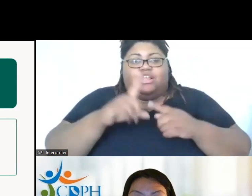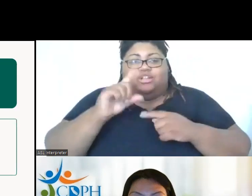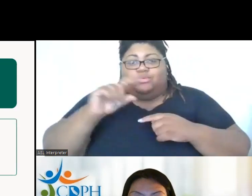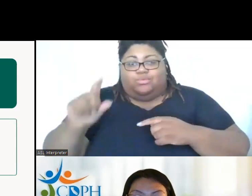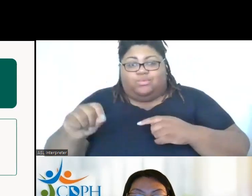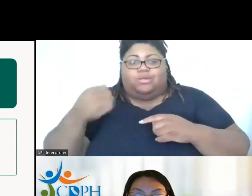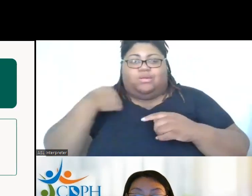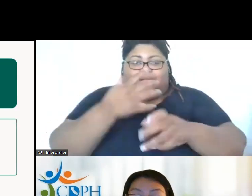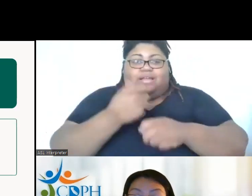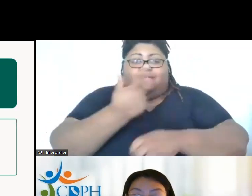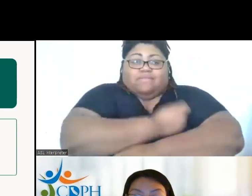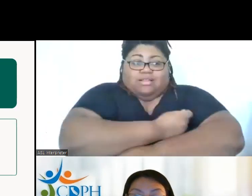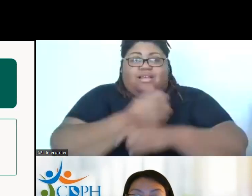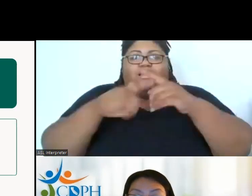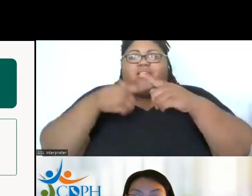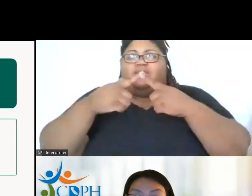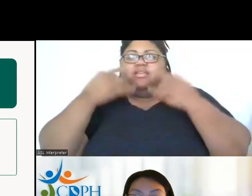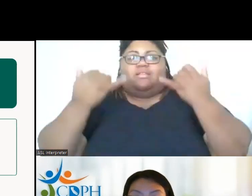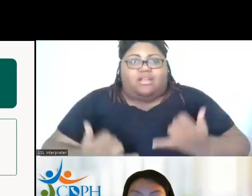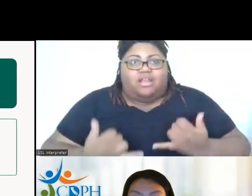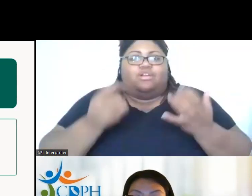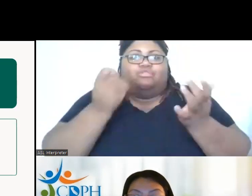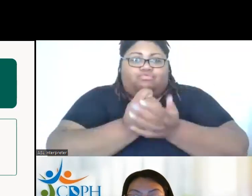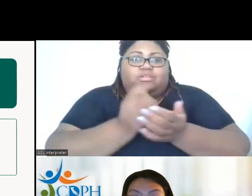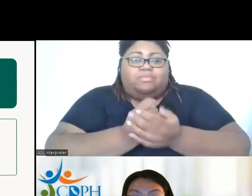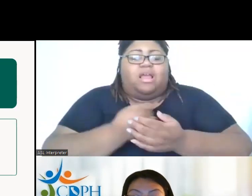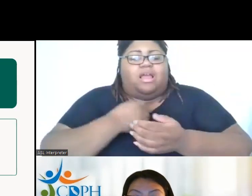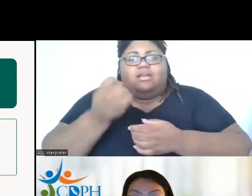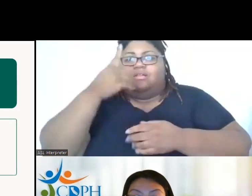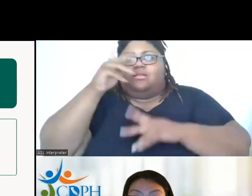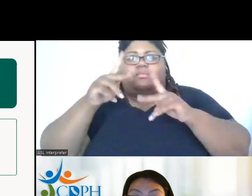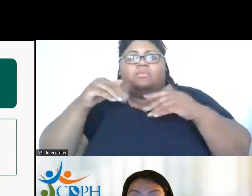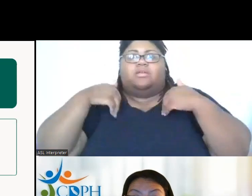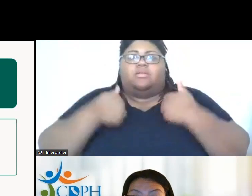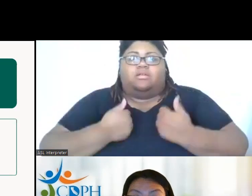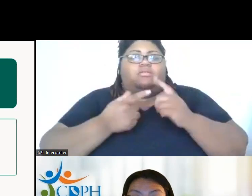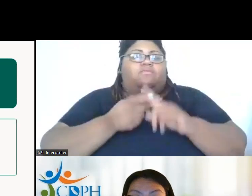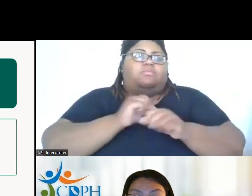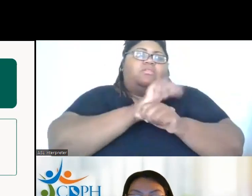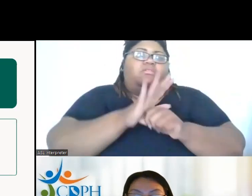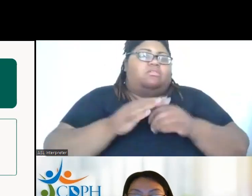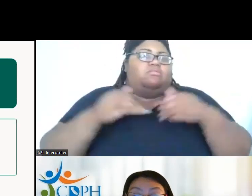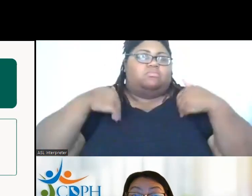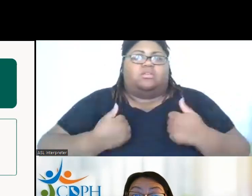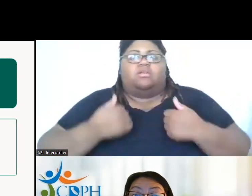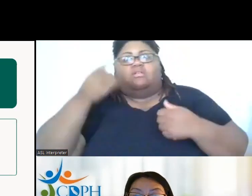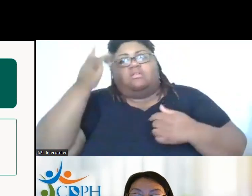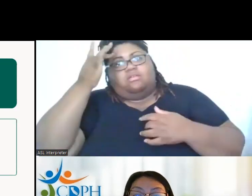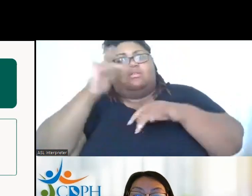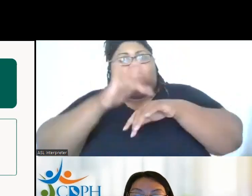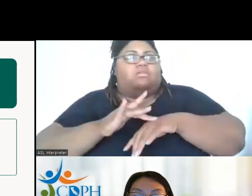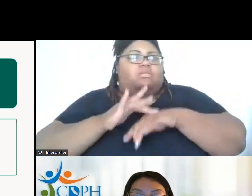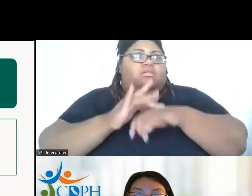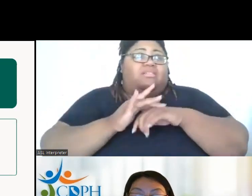finally treatments. And I do recognize a lot of folks are exhausted from the pandemic and don't want to think about it anymore. And it seems like a real